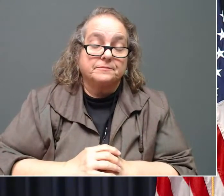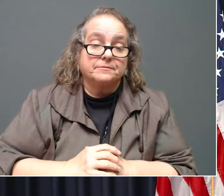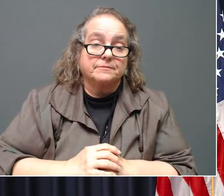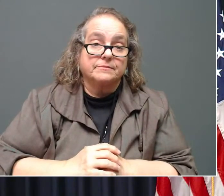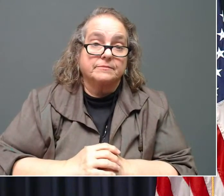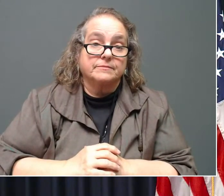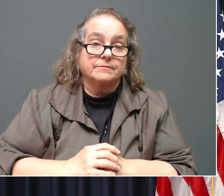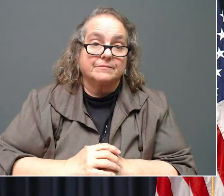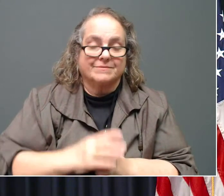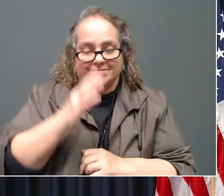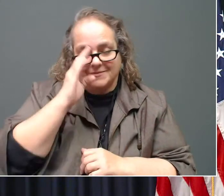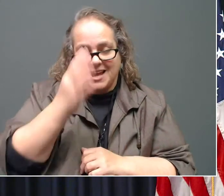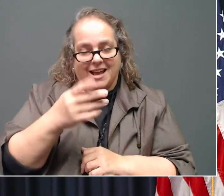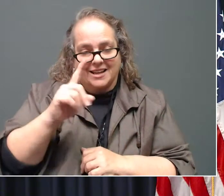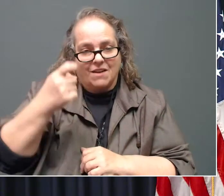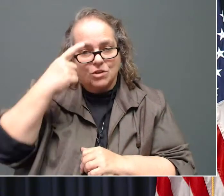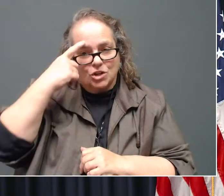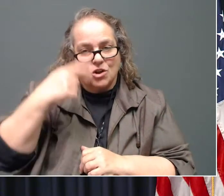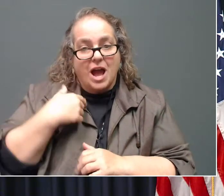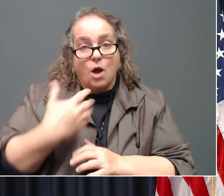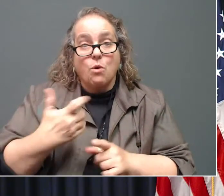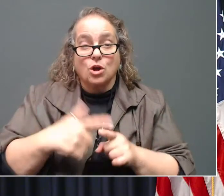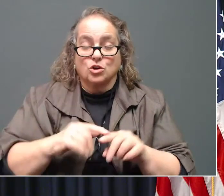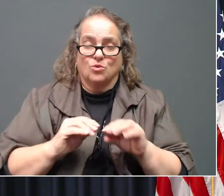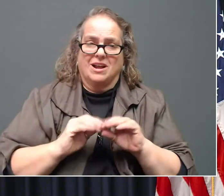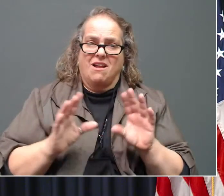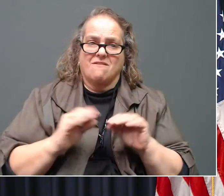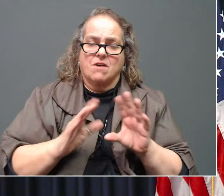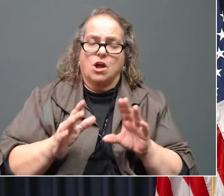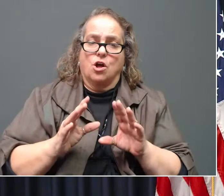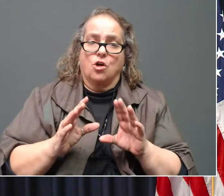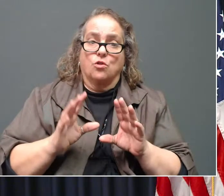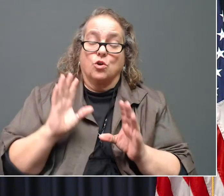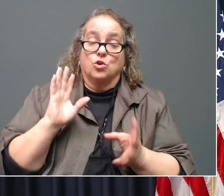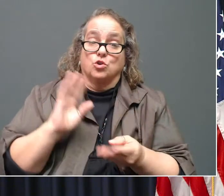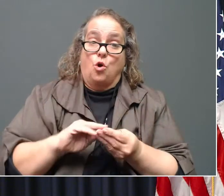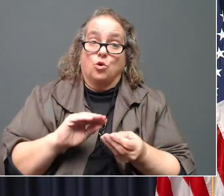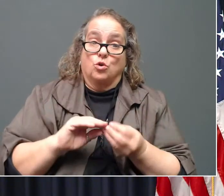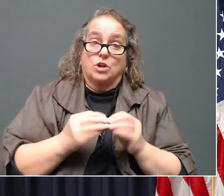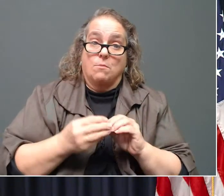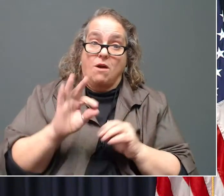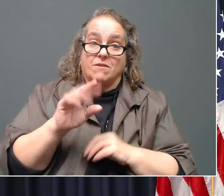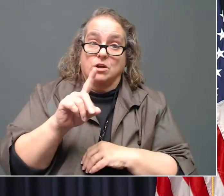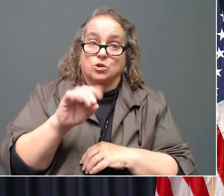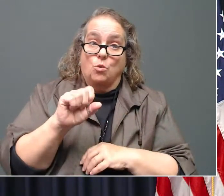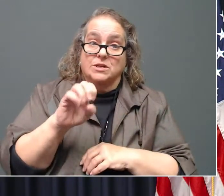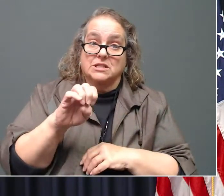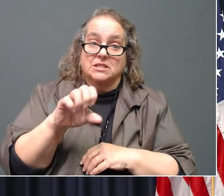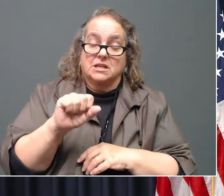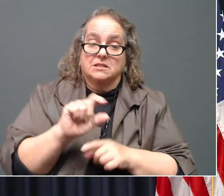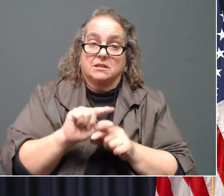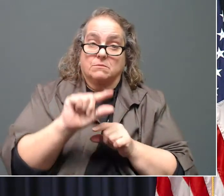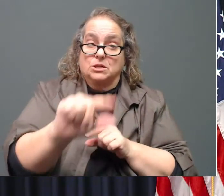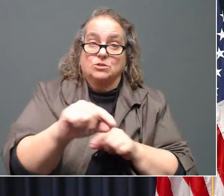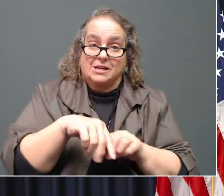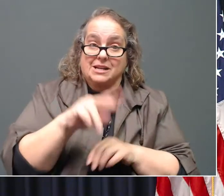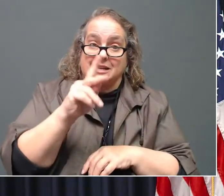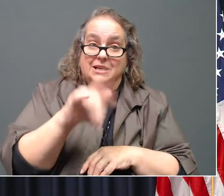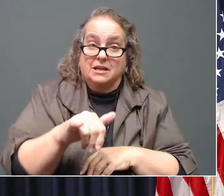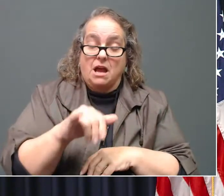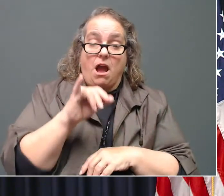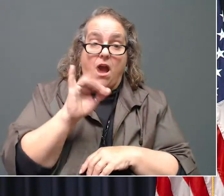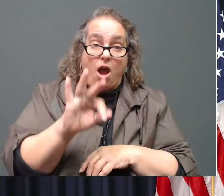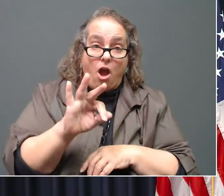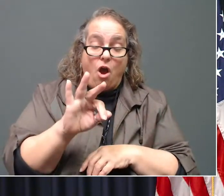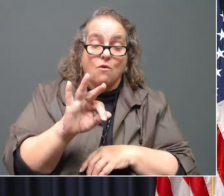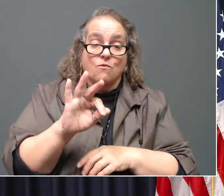Hi, Governor. I just wanted to clarify the total number of doses administered in Kentucky of the